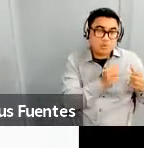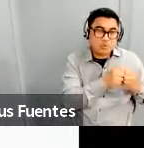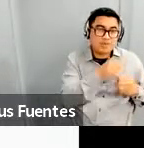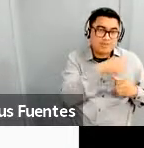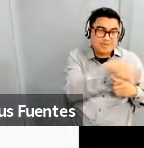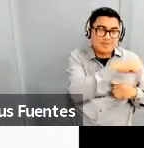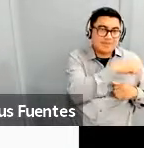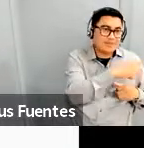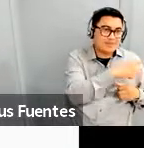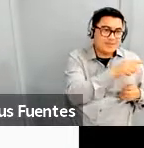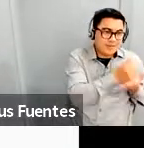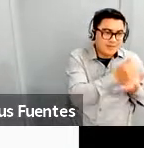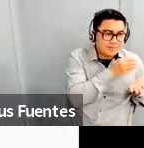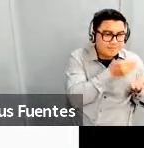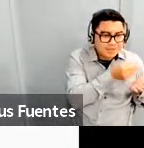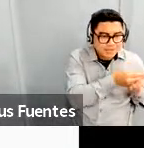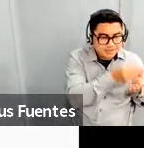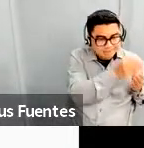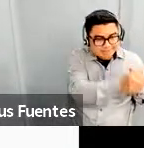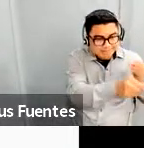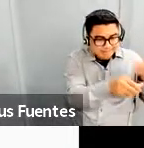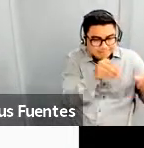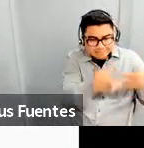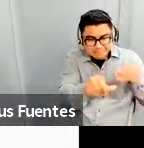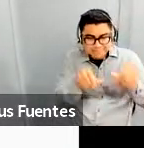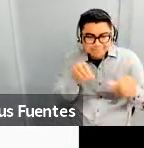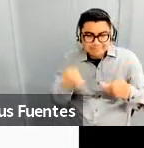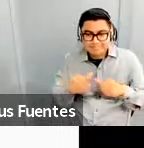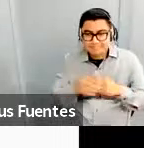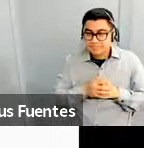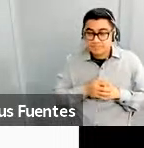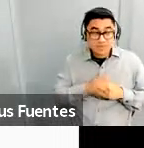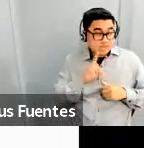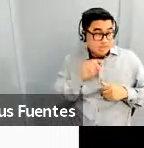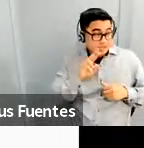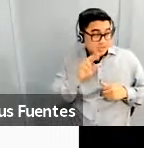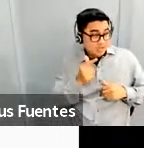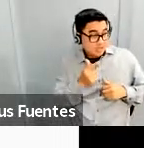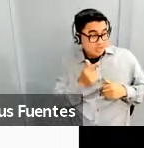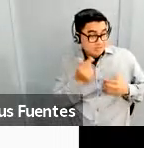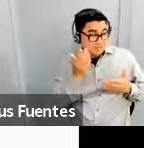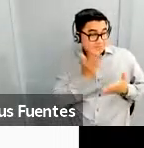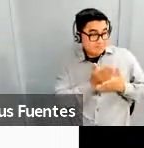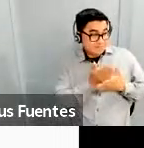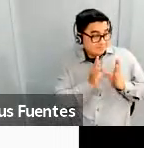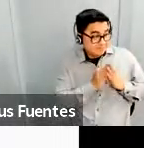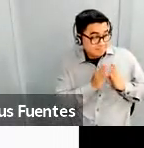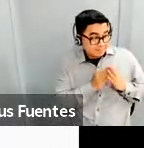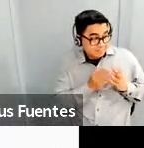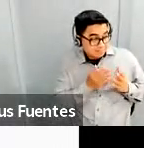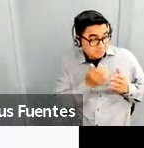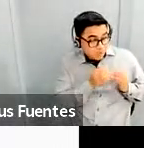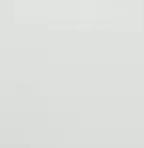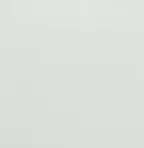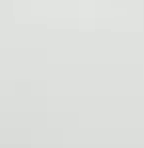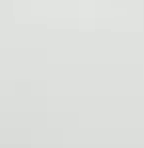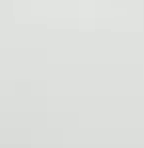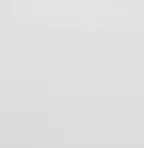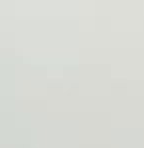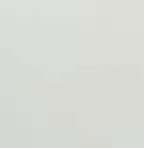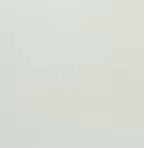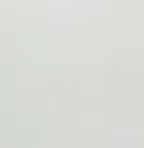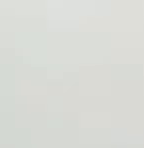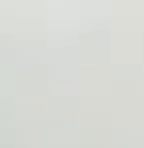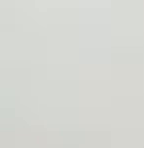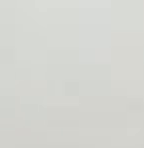of funds. Doug, is there anything else that has come in before I end this meeting? Nothing else has